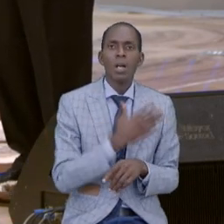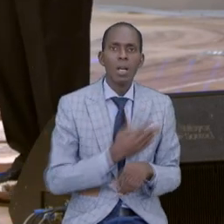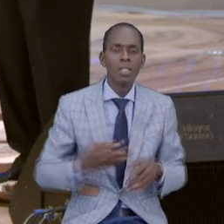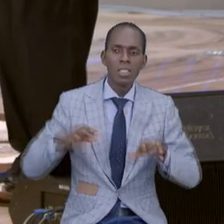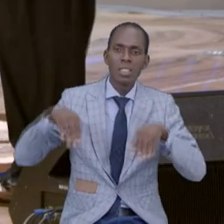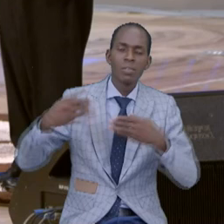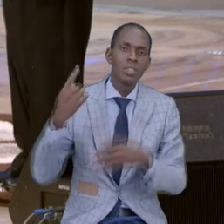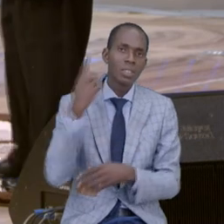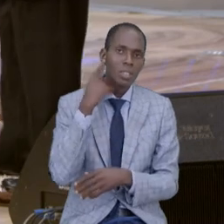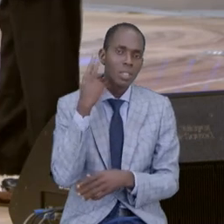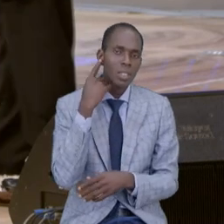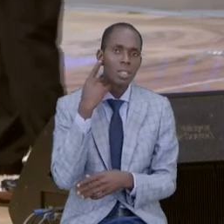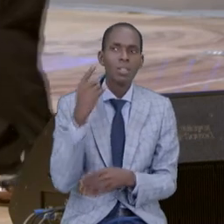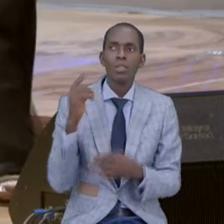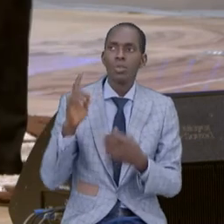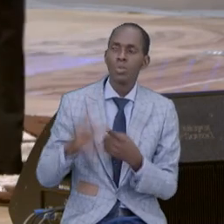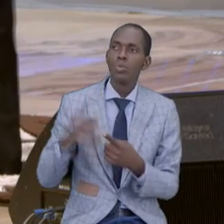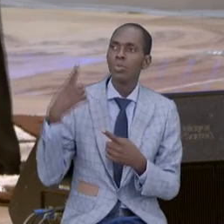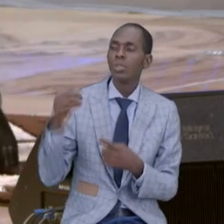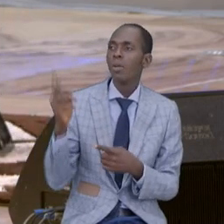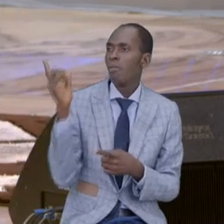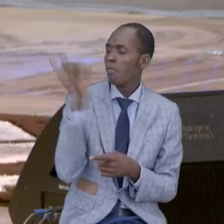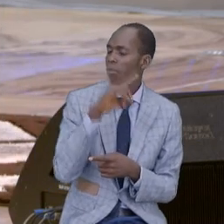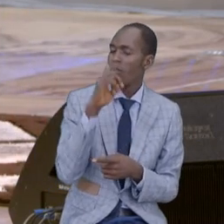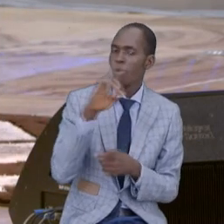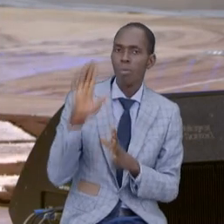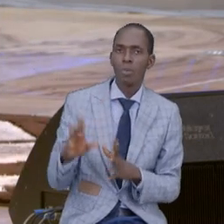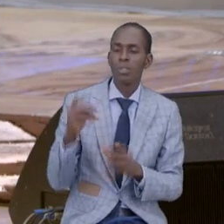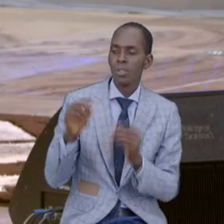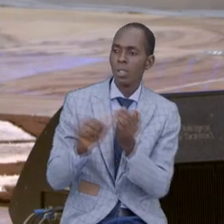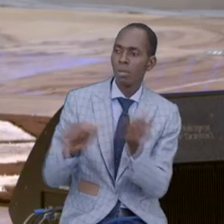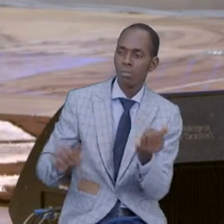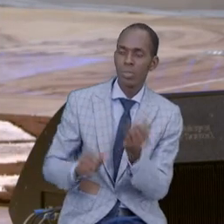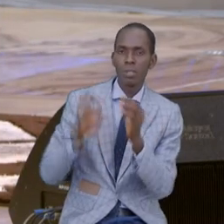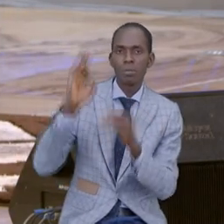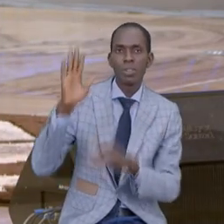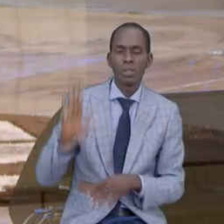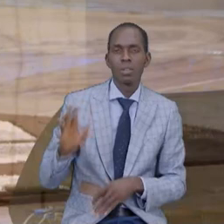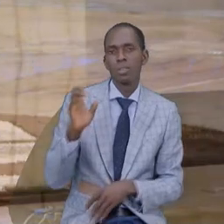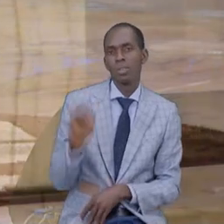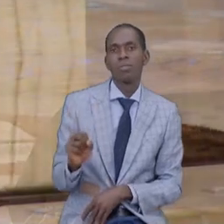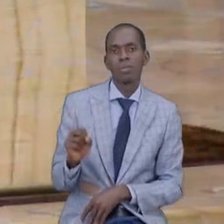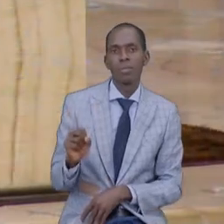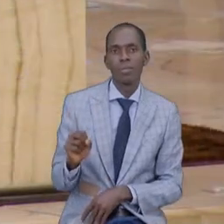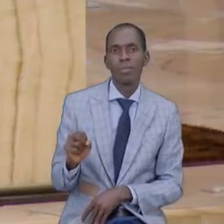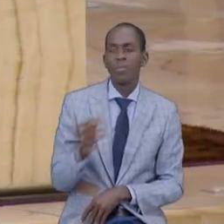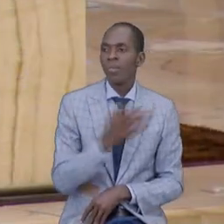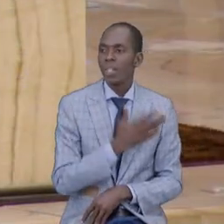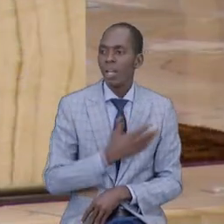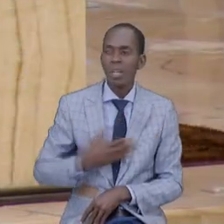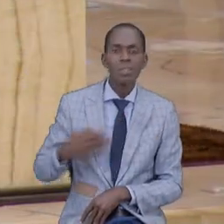ears to the apostates, the backsliding preachers, and the